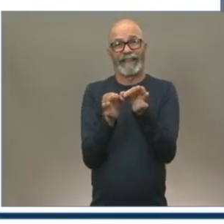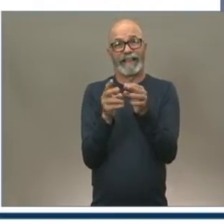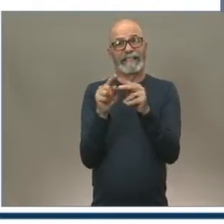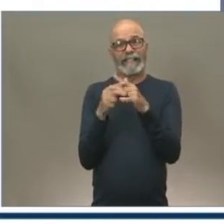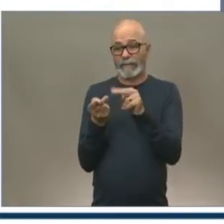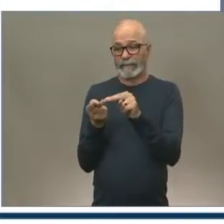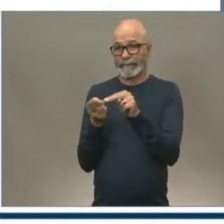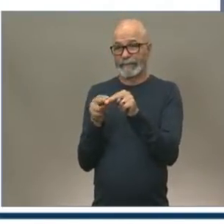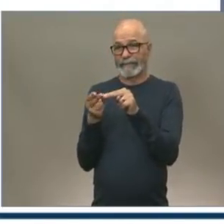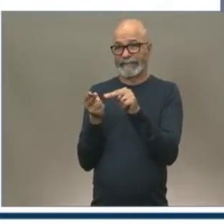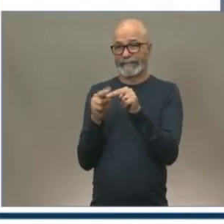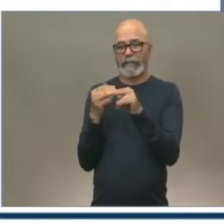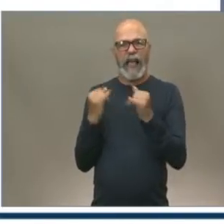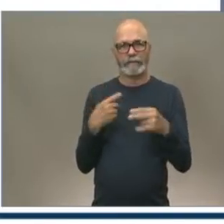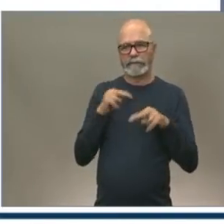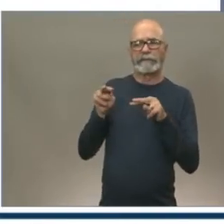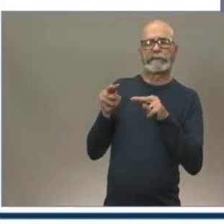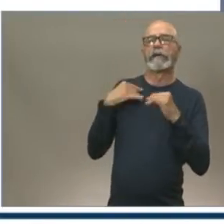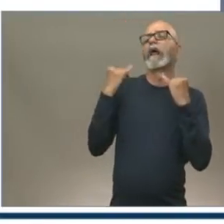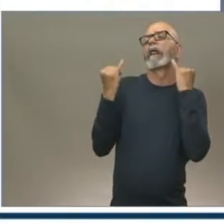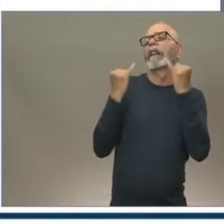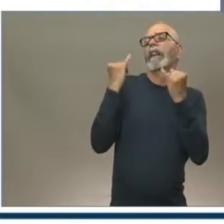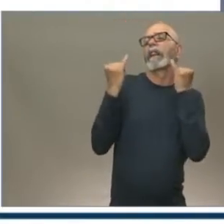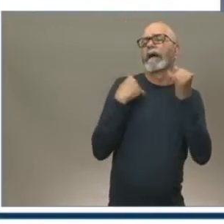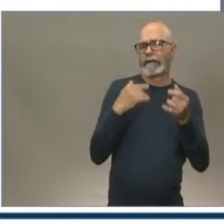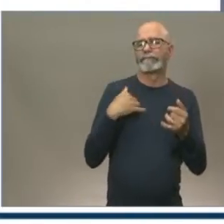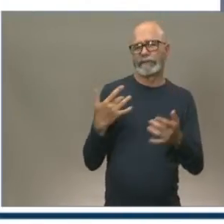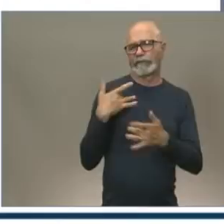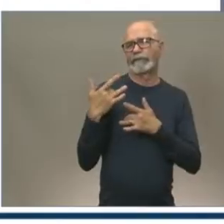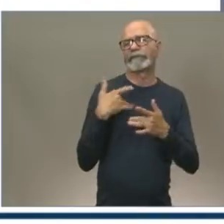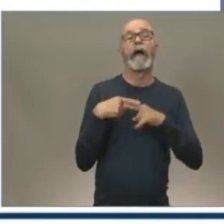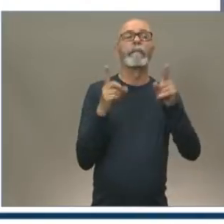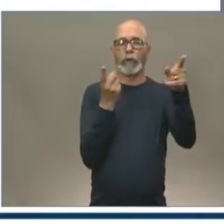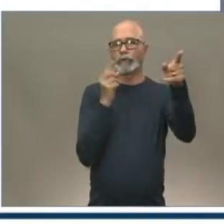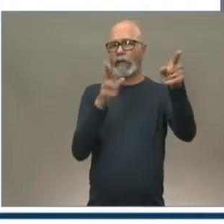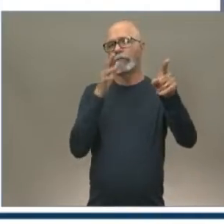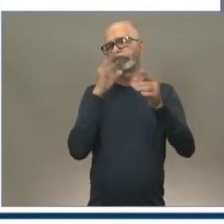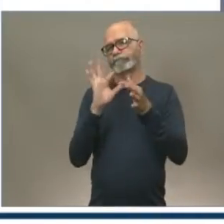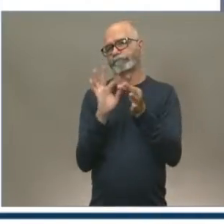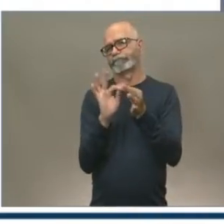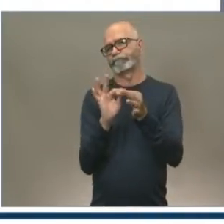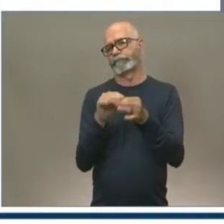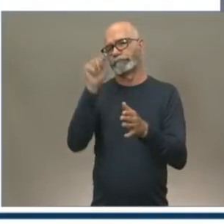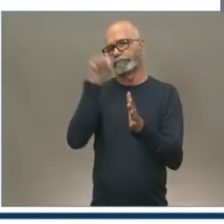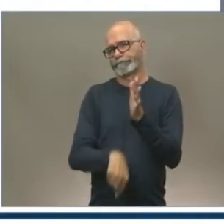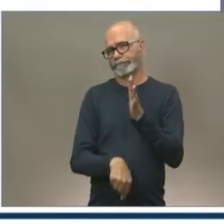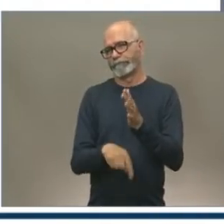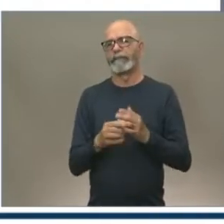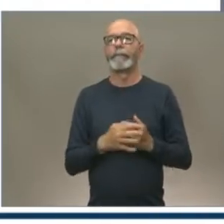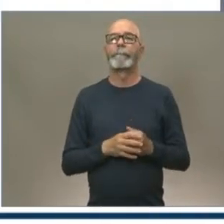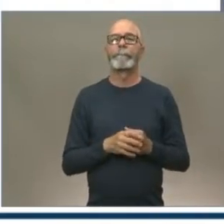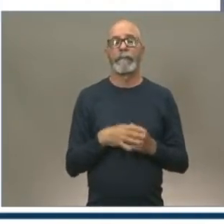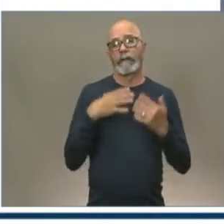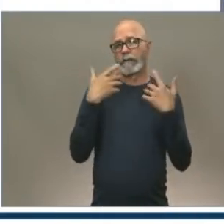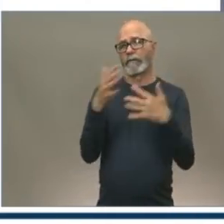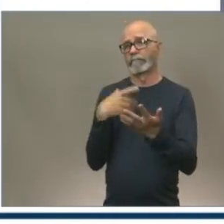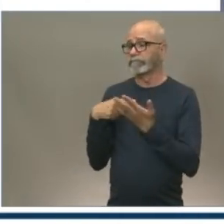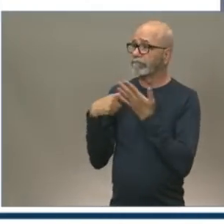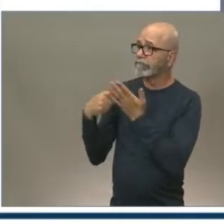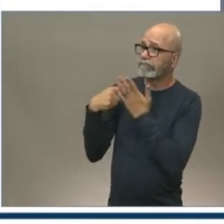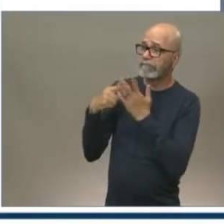Strang will talk about the details of those in just a moment. But in consultation with public health, our government is committed to responding to